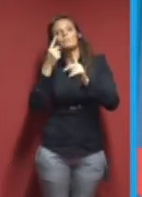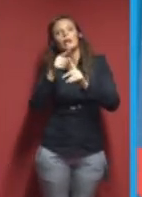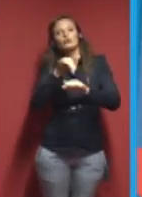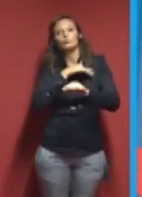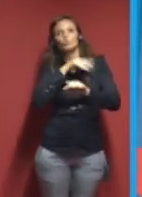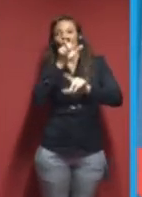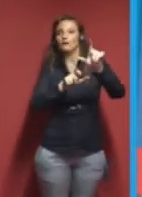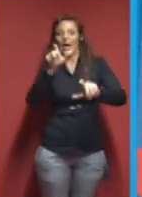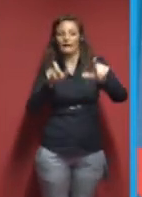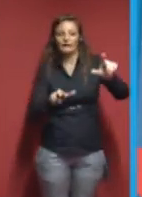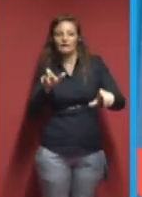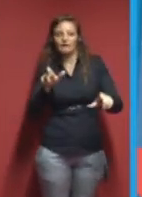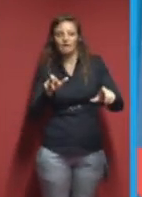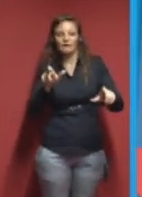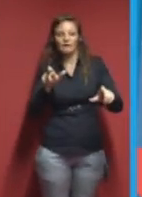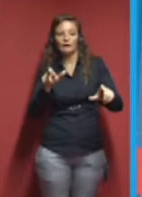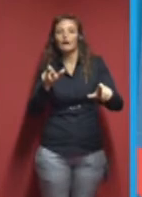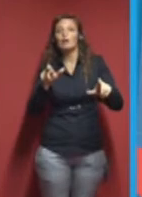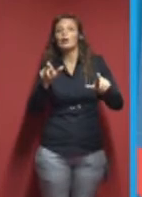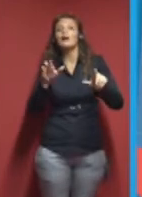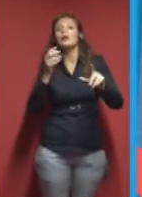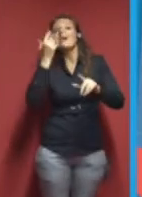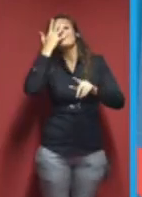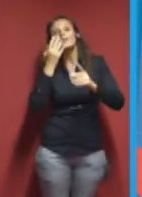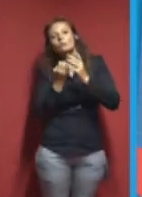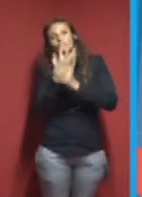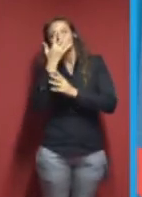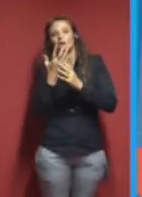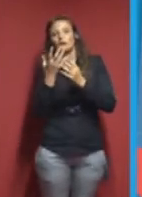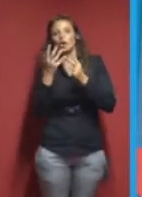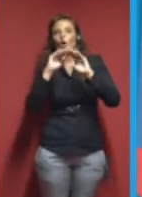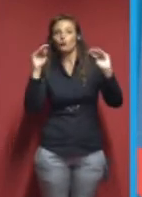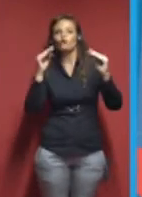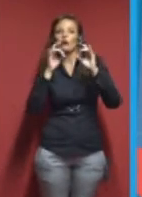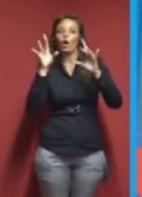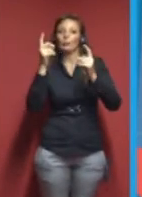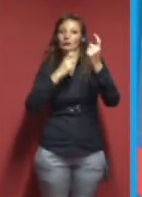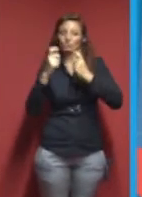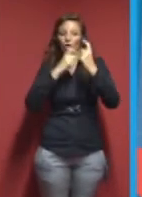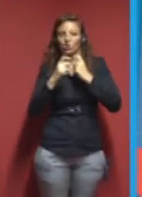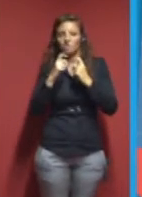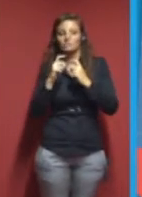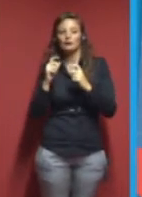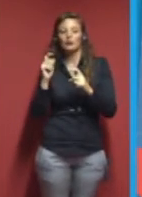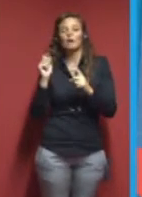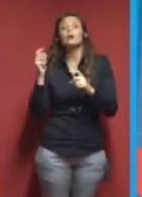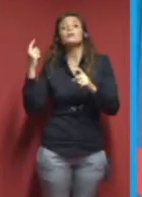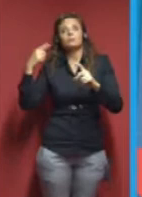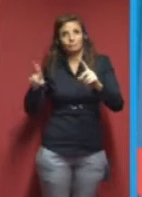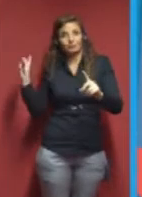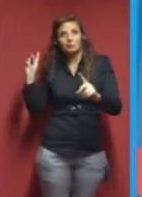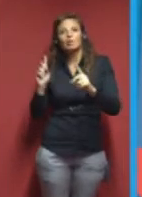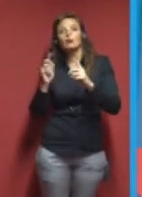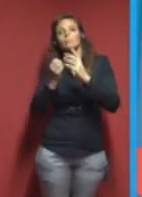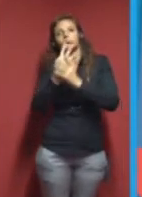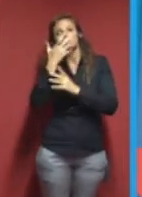open source devices. It is white and red device that you can see. It was designed for treating cholera. But this was one of the first examples.